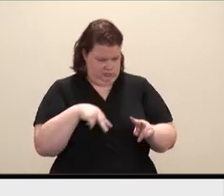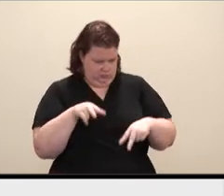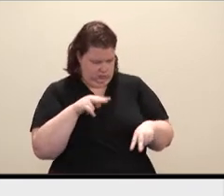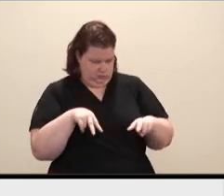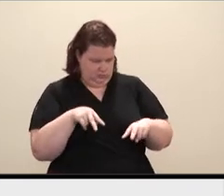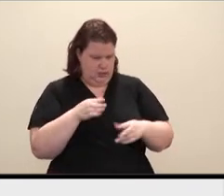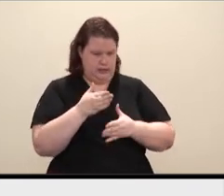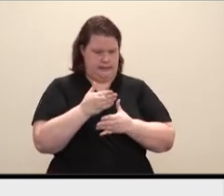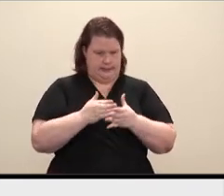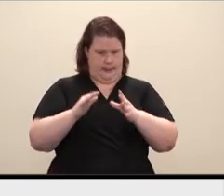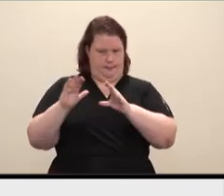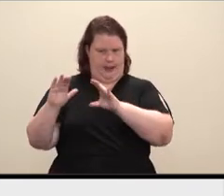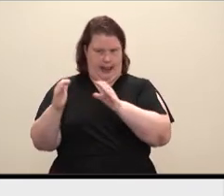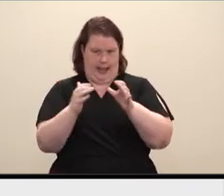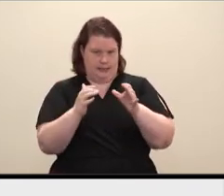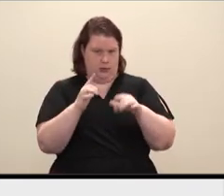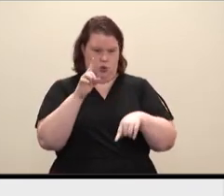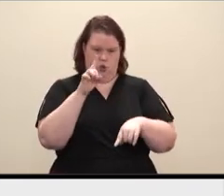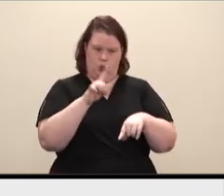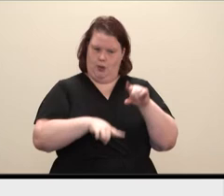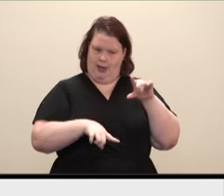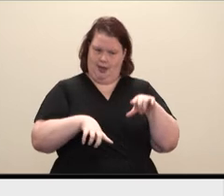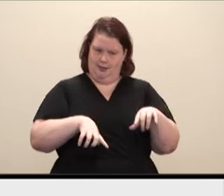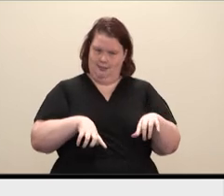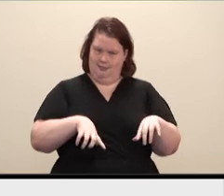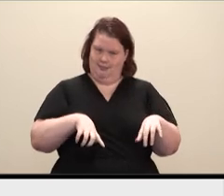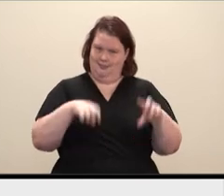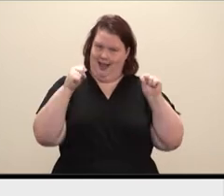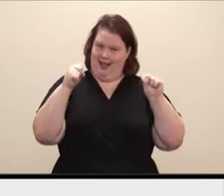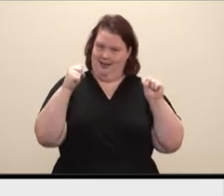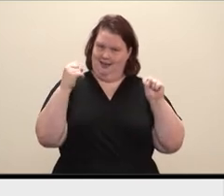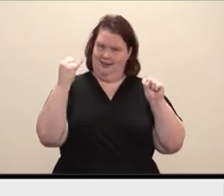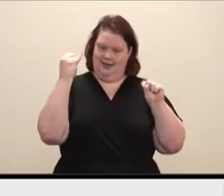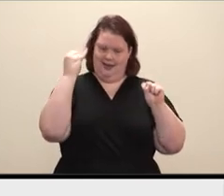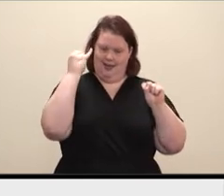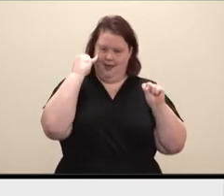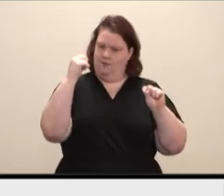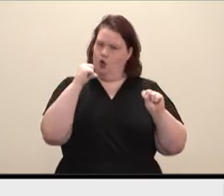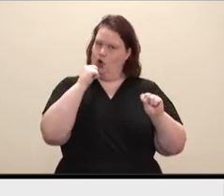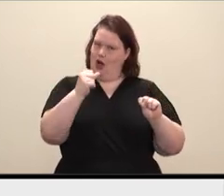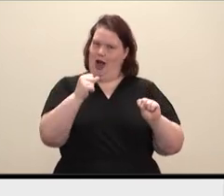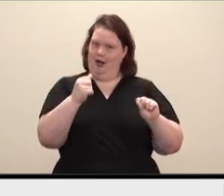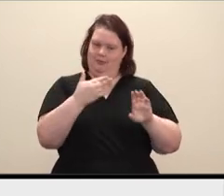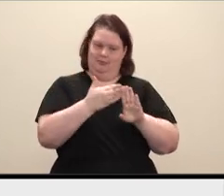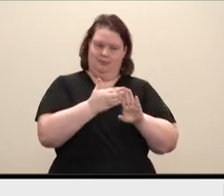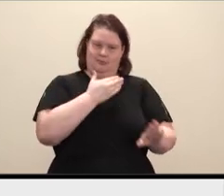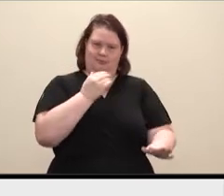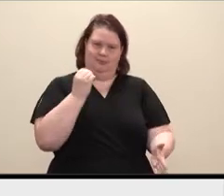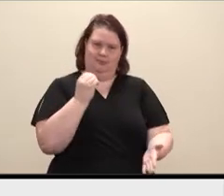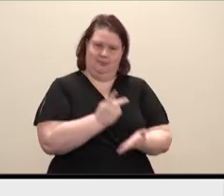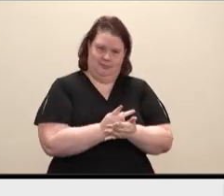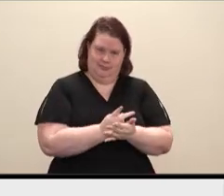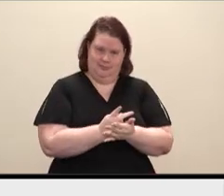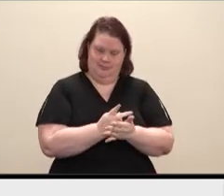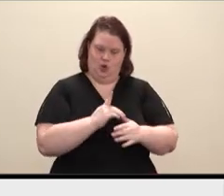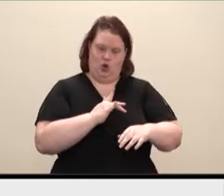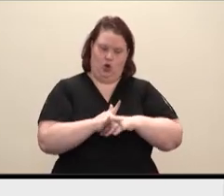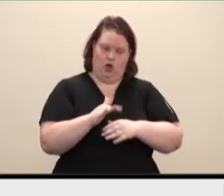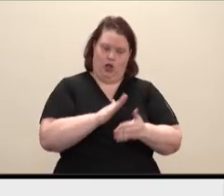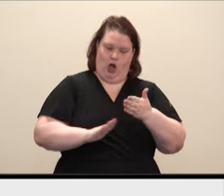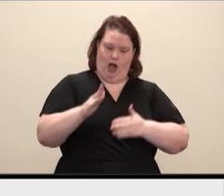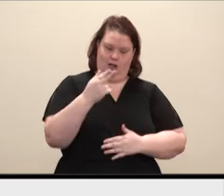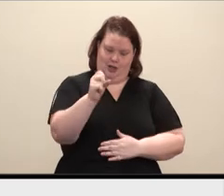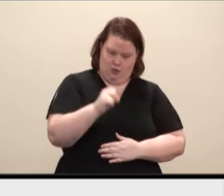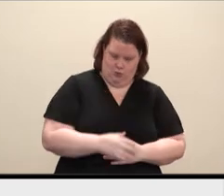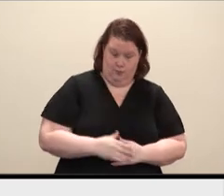take certain courses out if you're not a designated early college high school. So they have their list of courses that